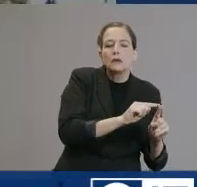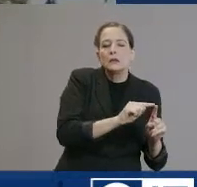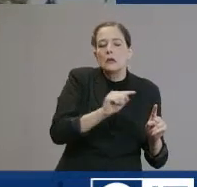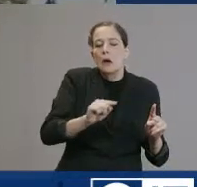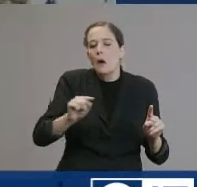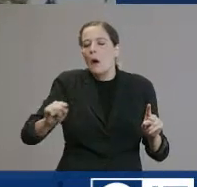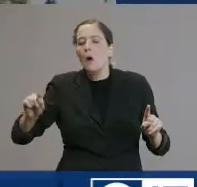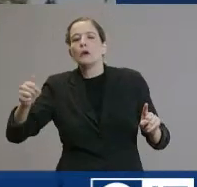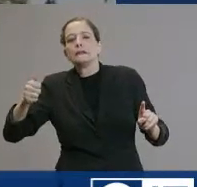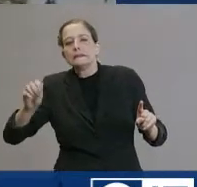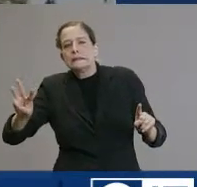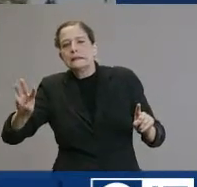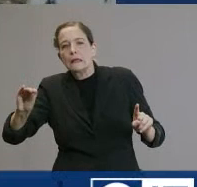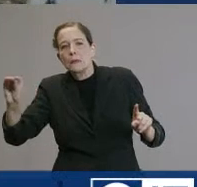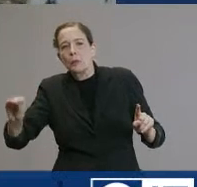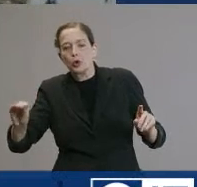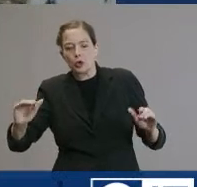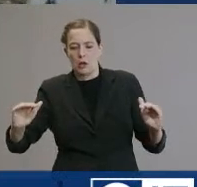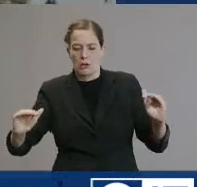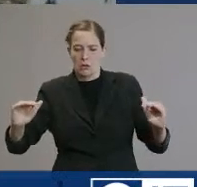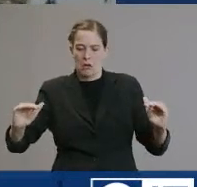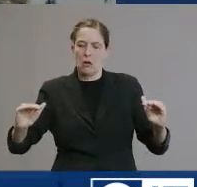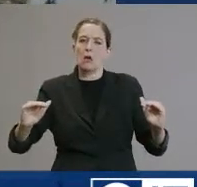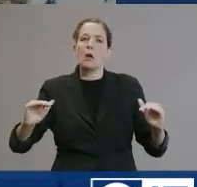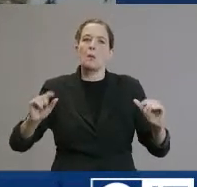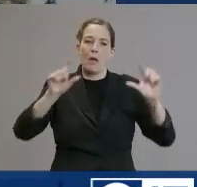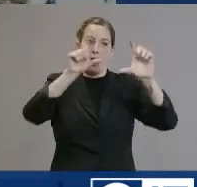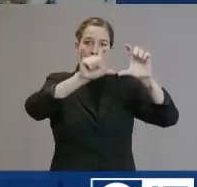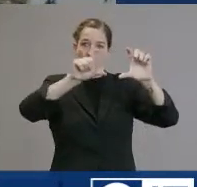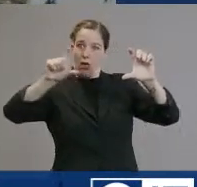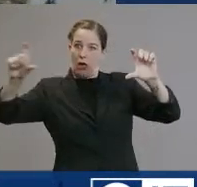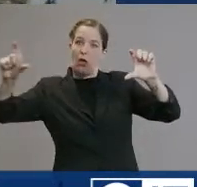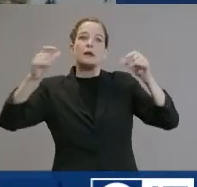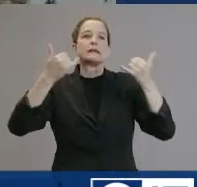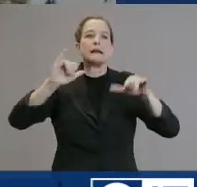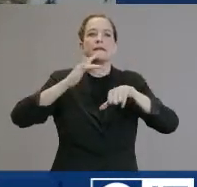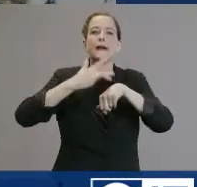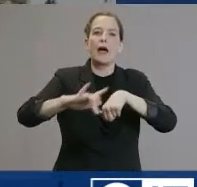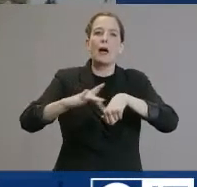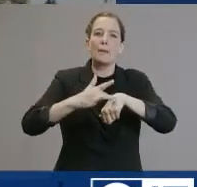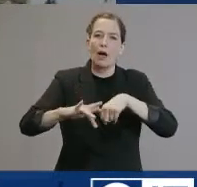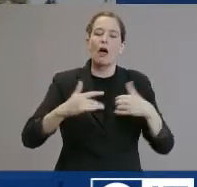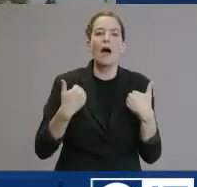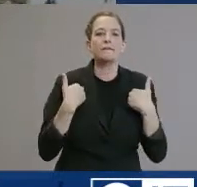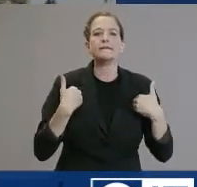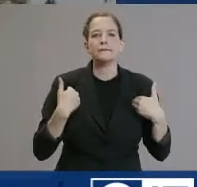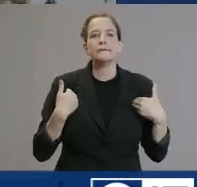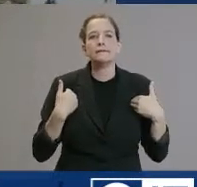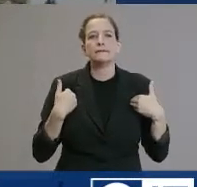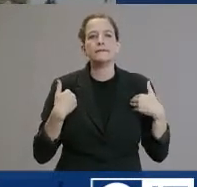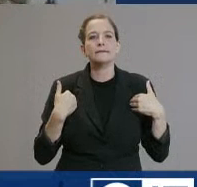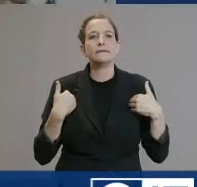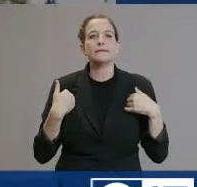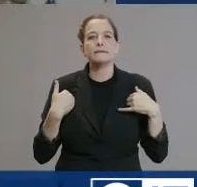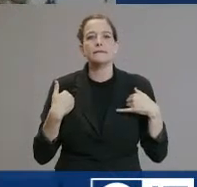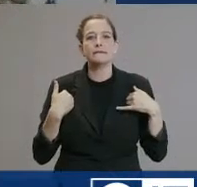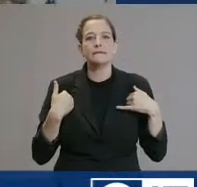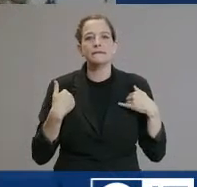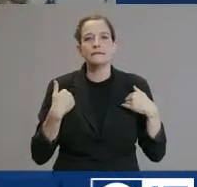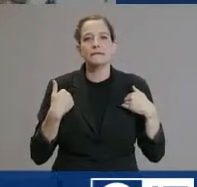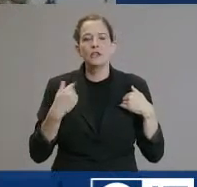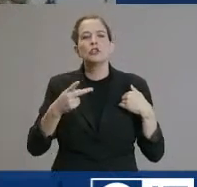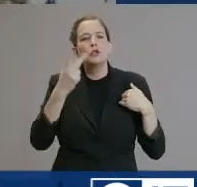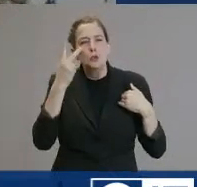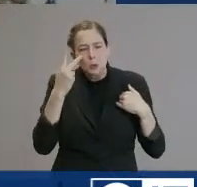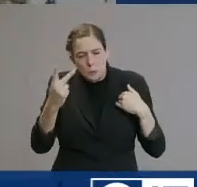We have capacity in our hospital beds, and you do see an increase in COVID-19 cases